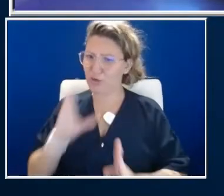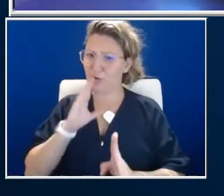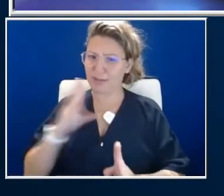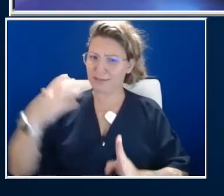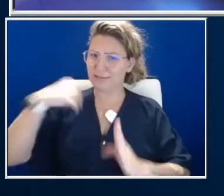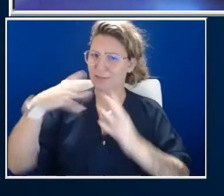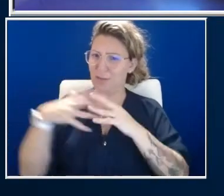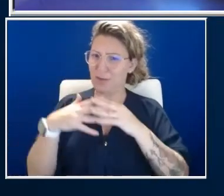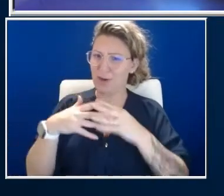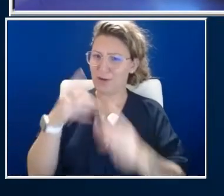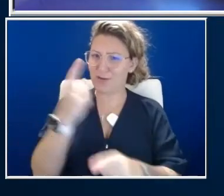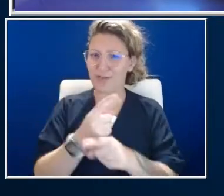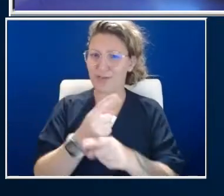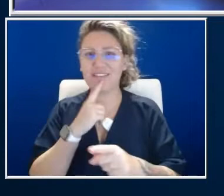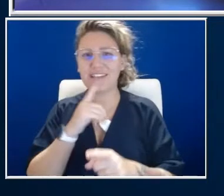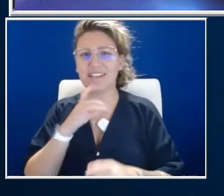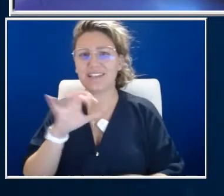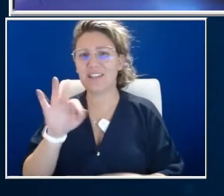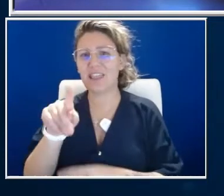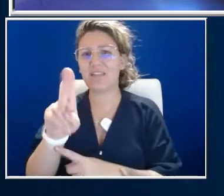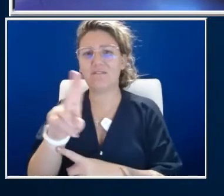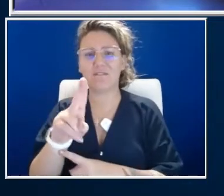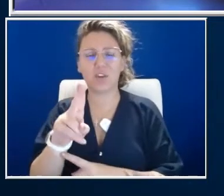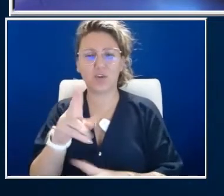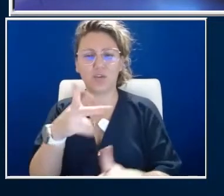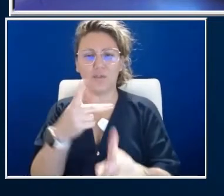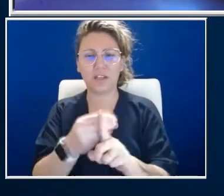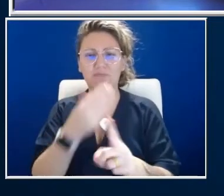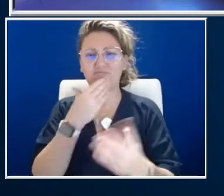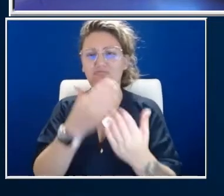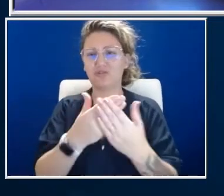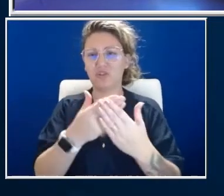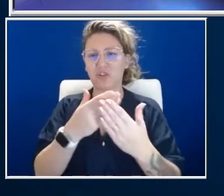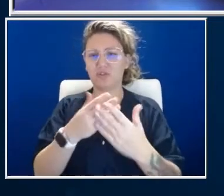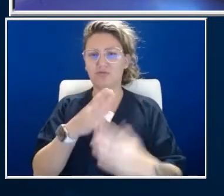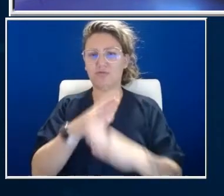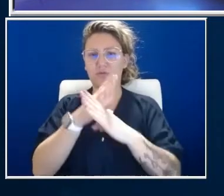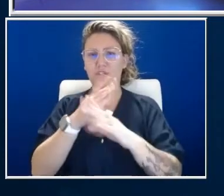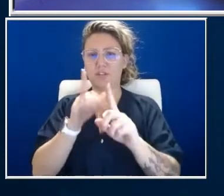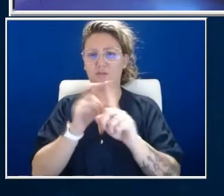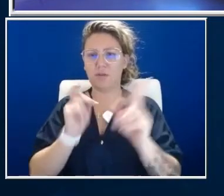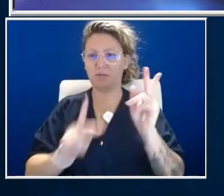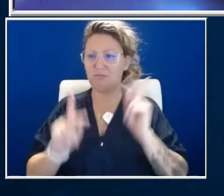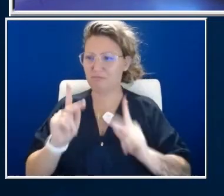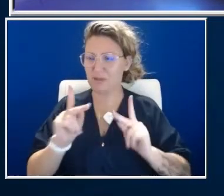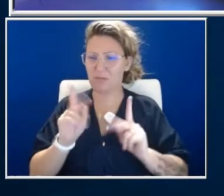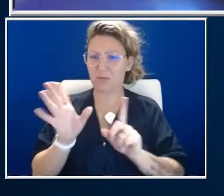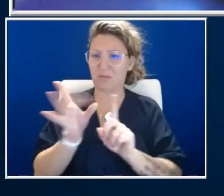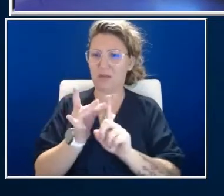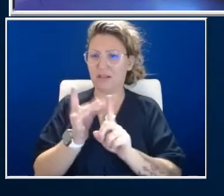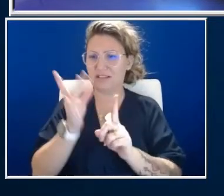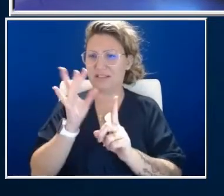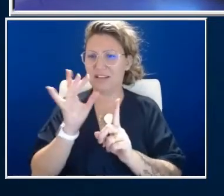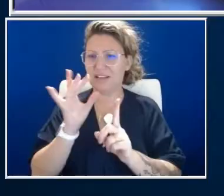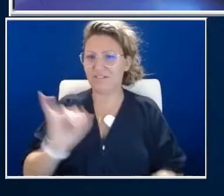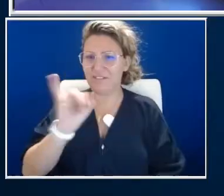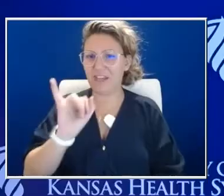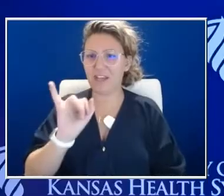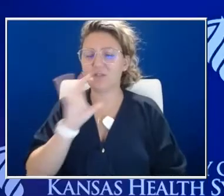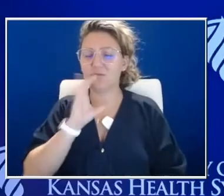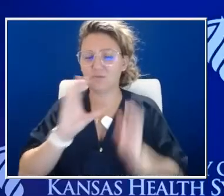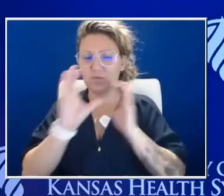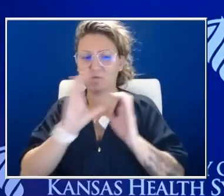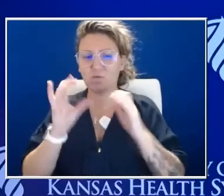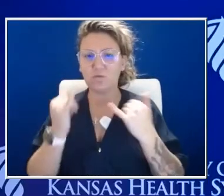Okay, is this year's flu vaccine a good match to be able to protect us from the strains that are causing infection? Yeah, you know, I was just looking that up. Right now, we don't